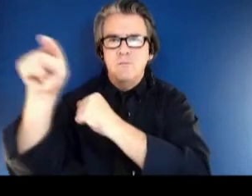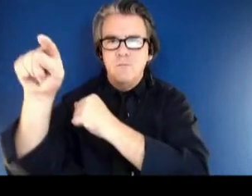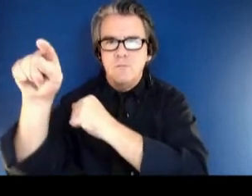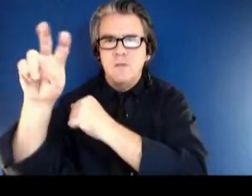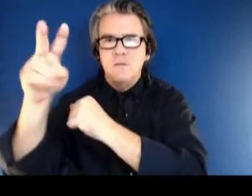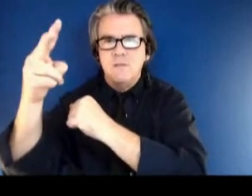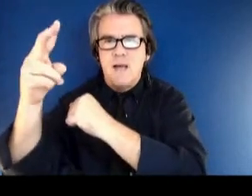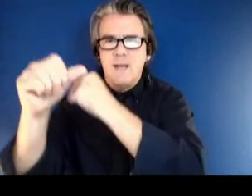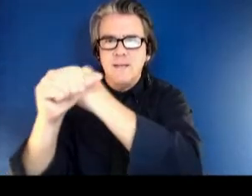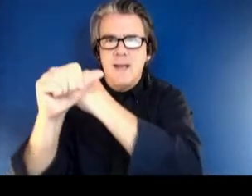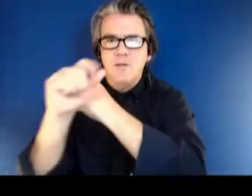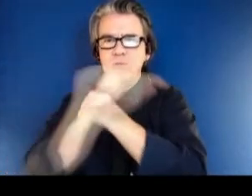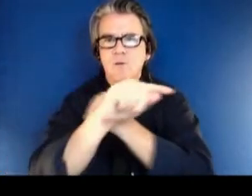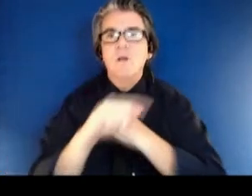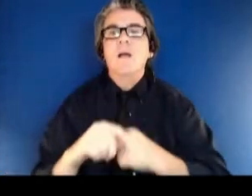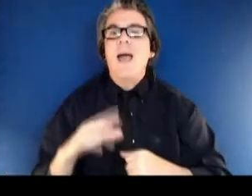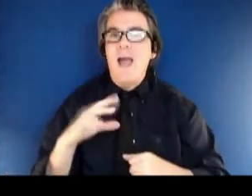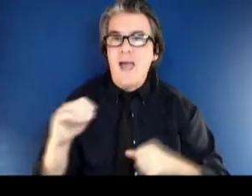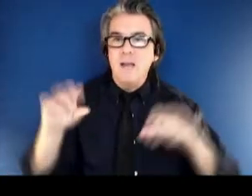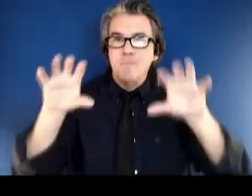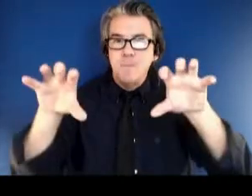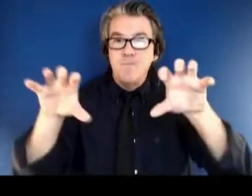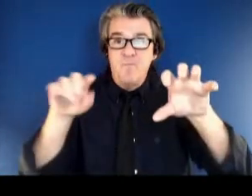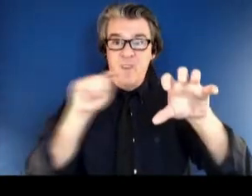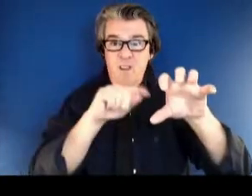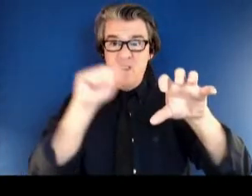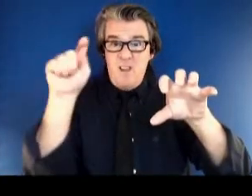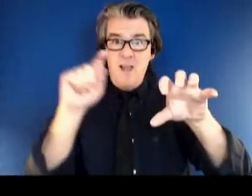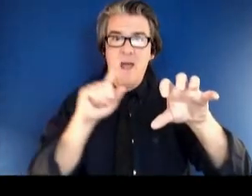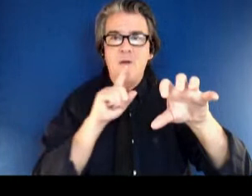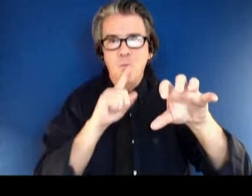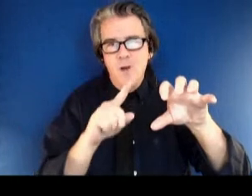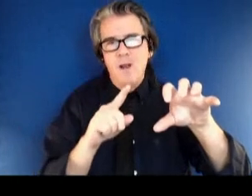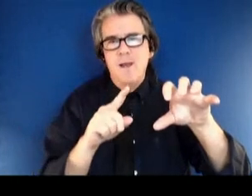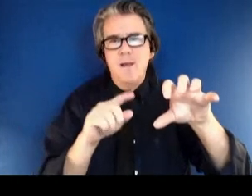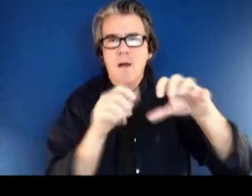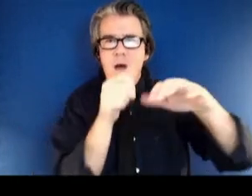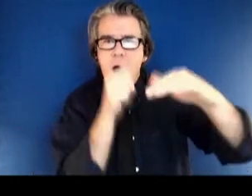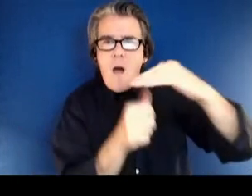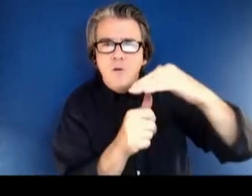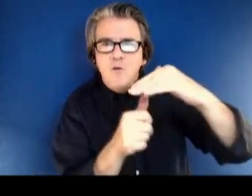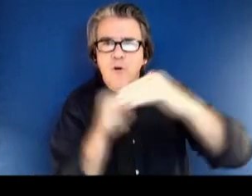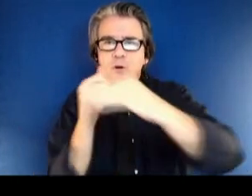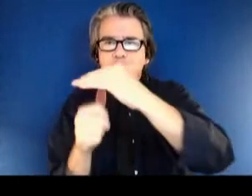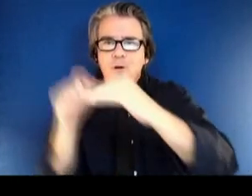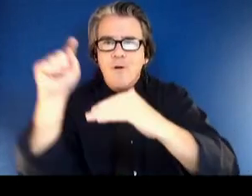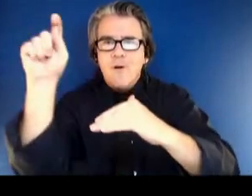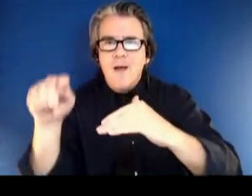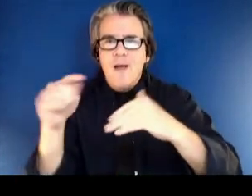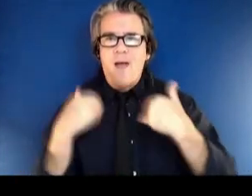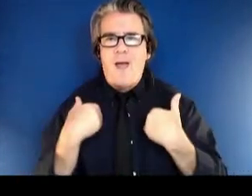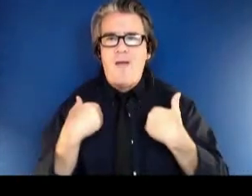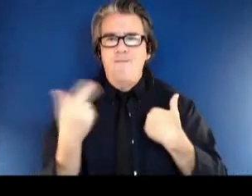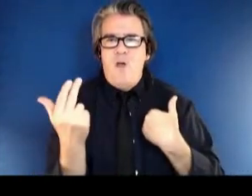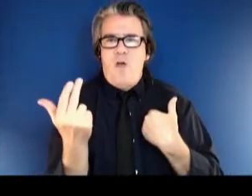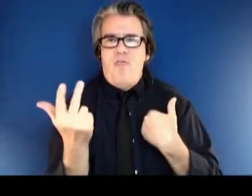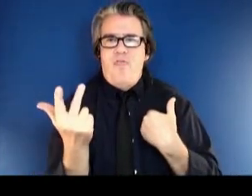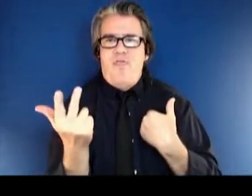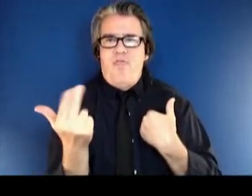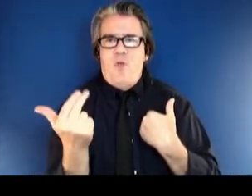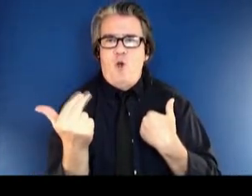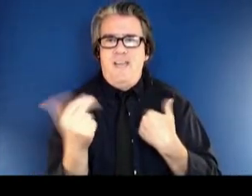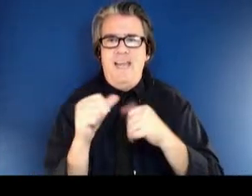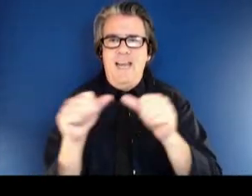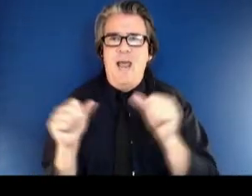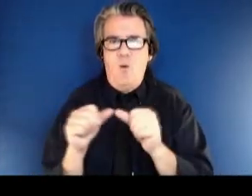There are actually 13 subdivided smaller geographic areas of danger